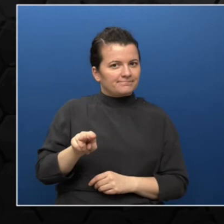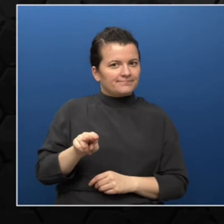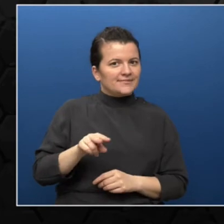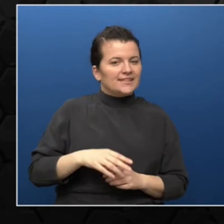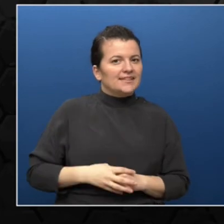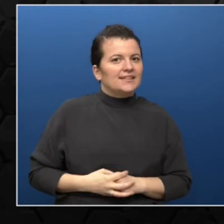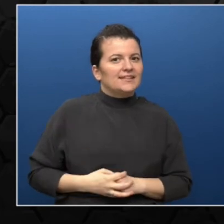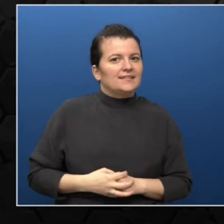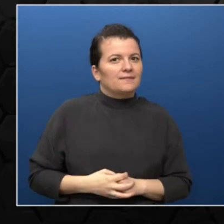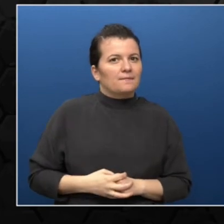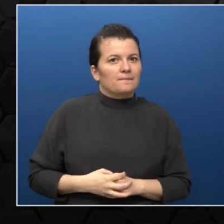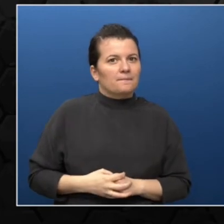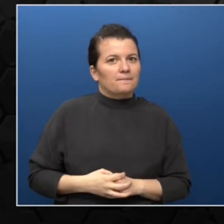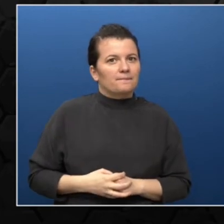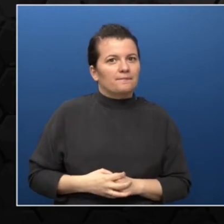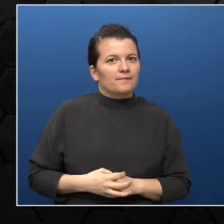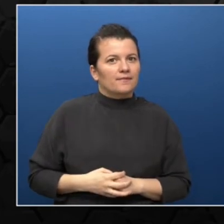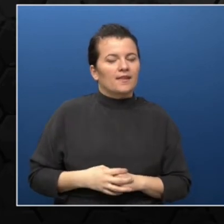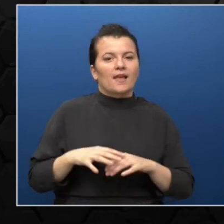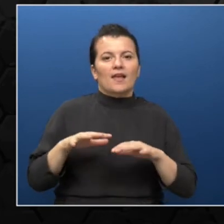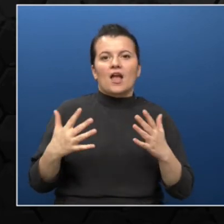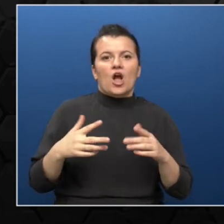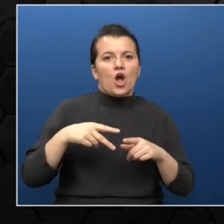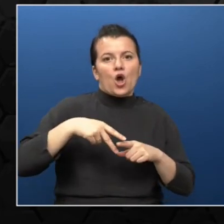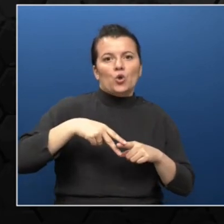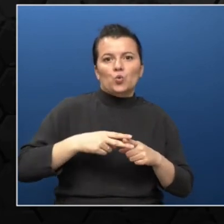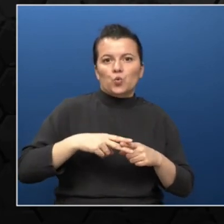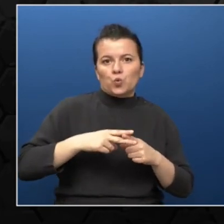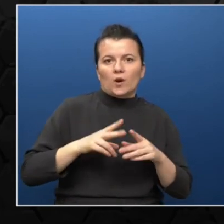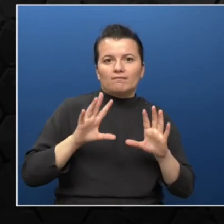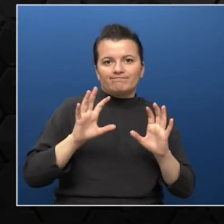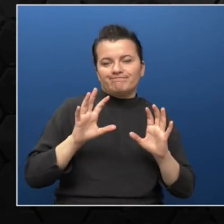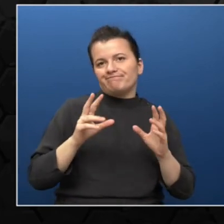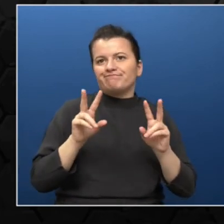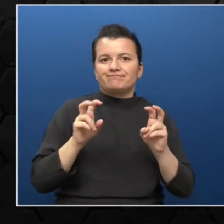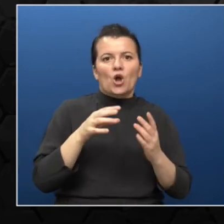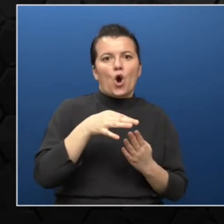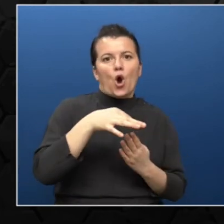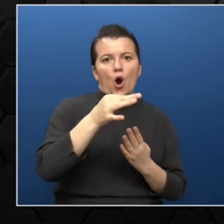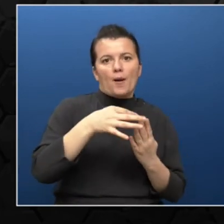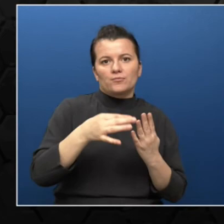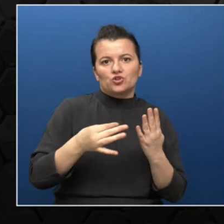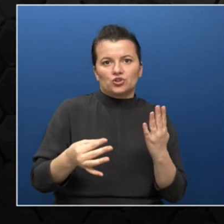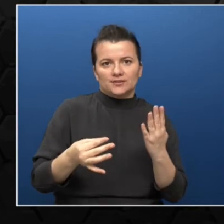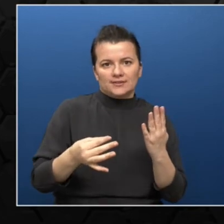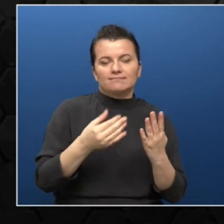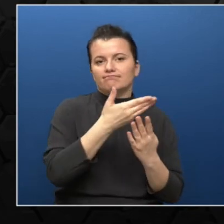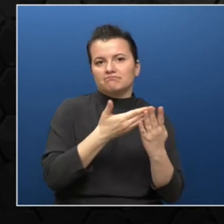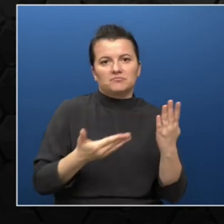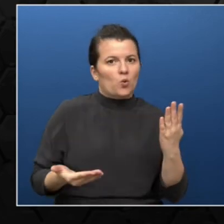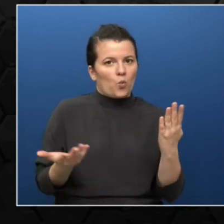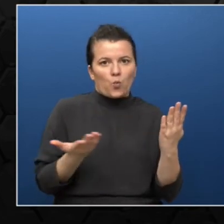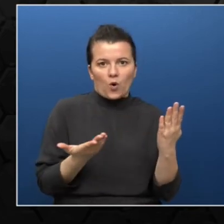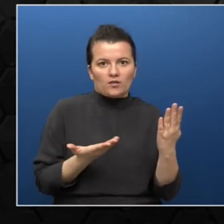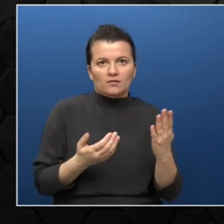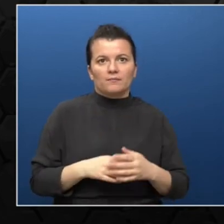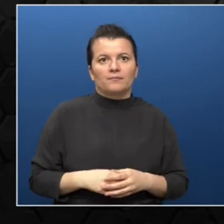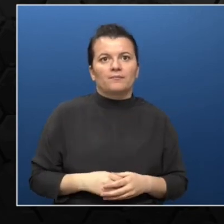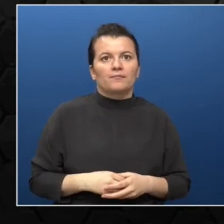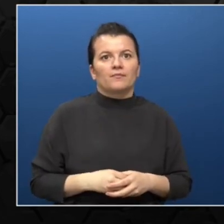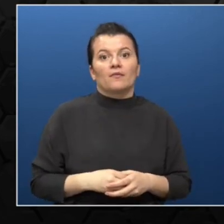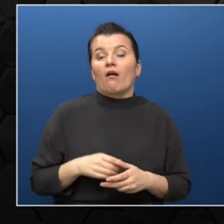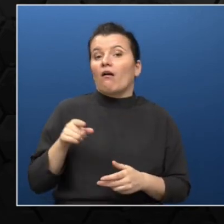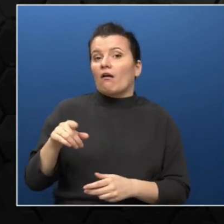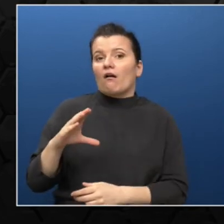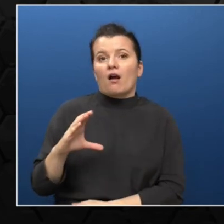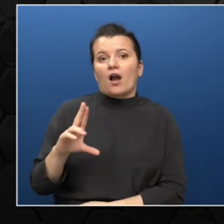it is all about having tools and options available. Not everyone works the best with, let's say, only custom vision, or